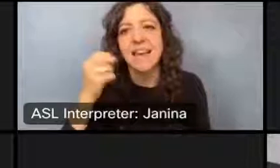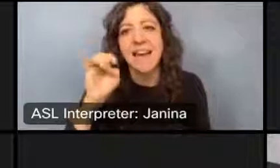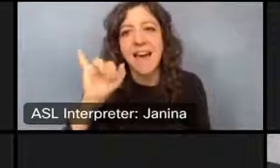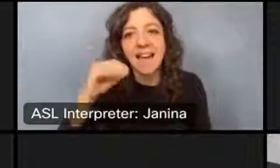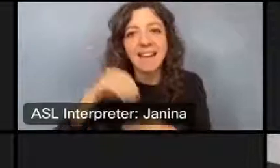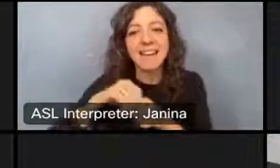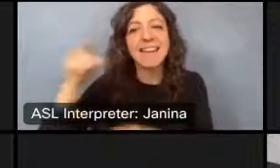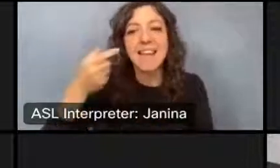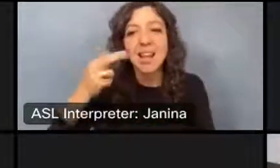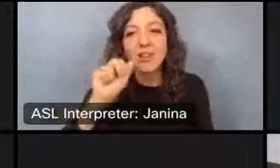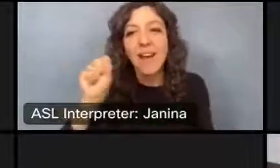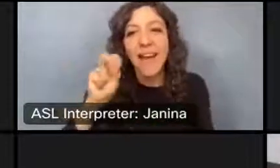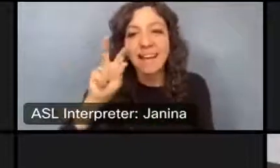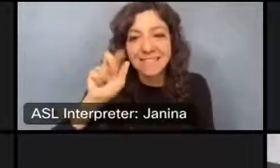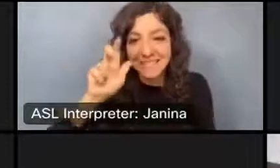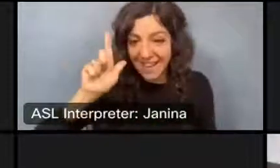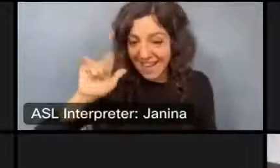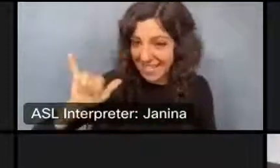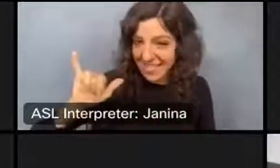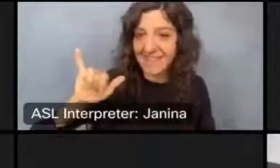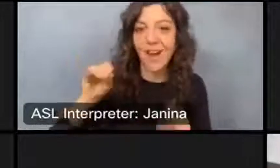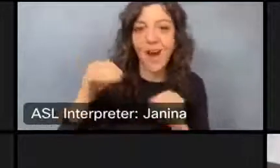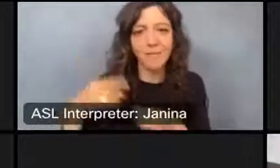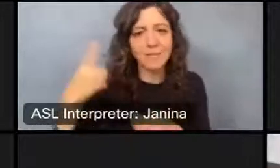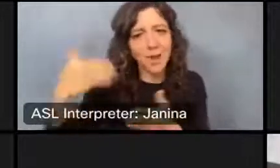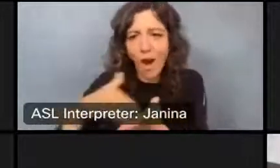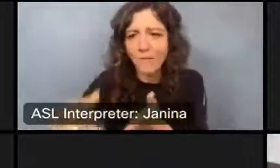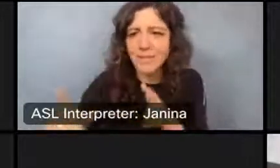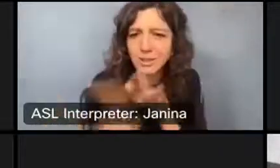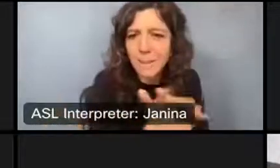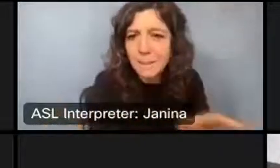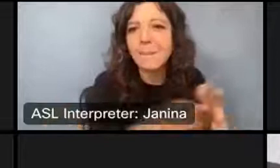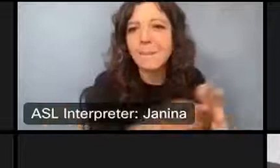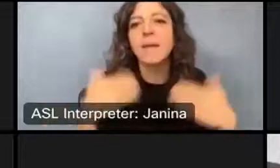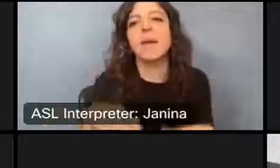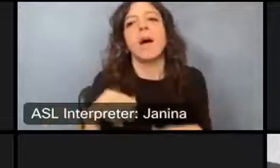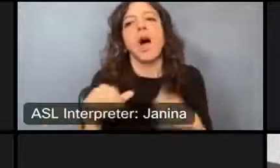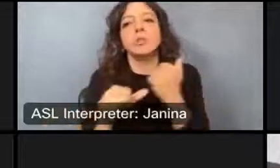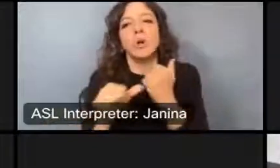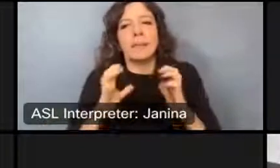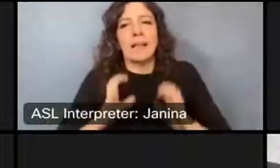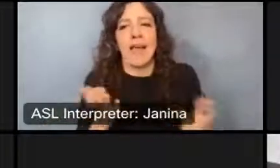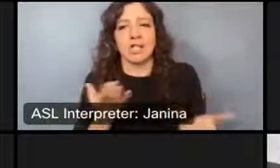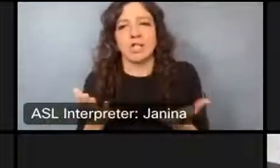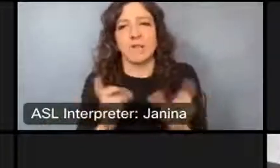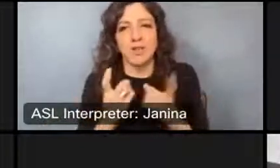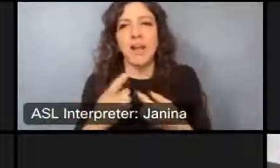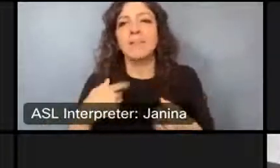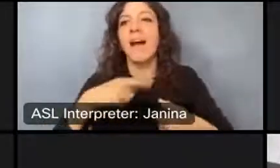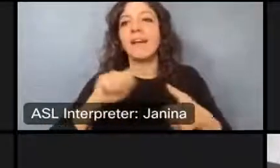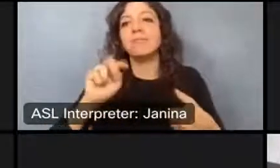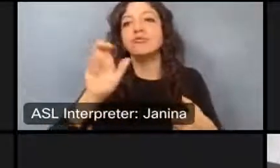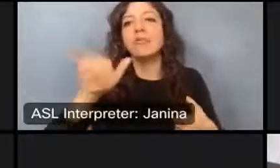Valley office, who's always a frequent attender of these meetings. And Associate Client Services Directors, we've got both Tracy Brown and